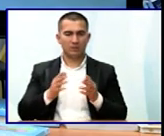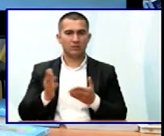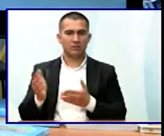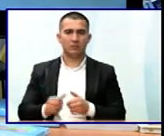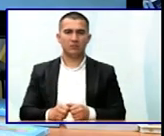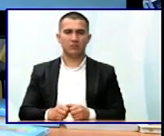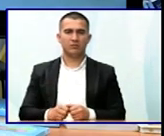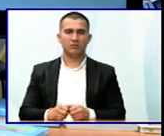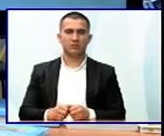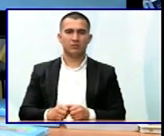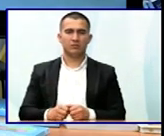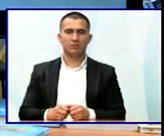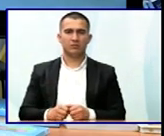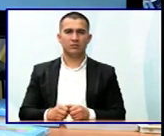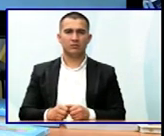olamiz.